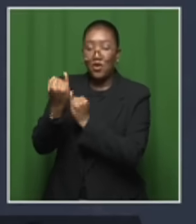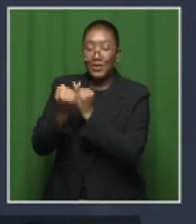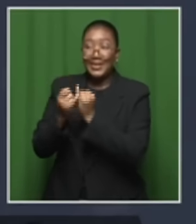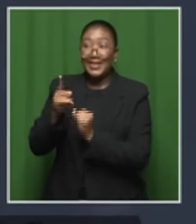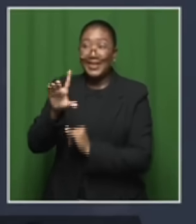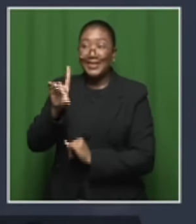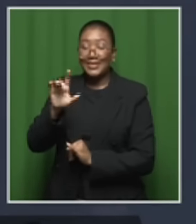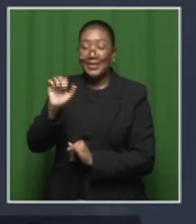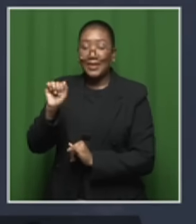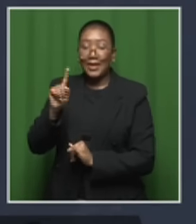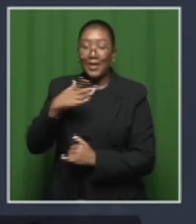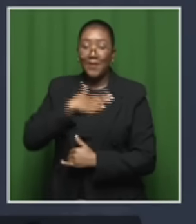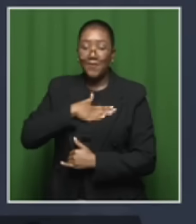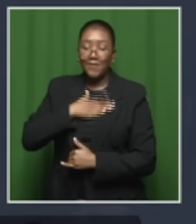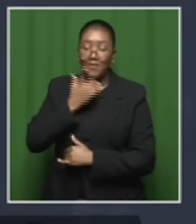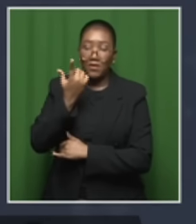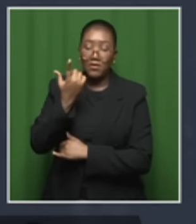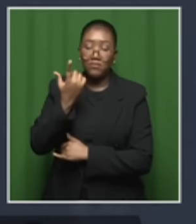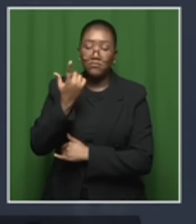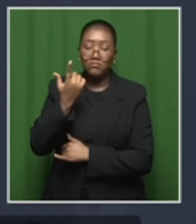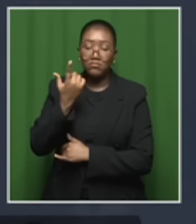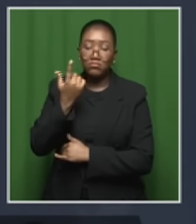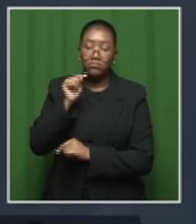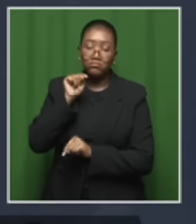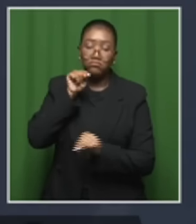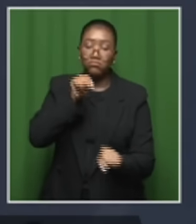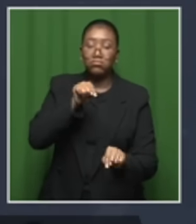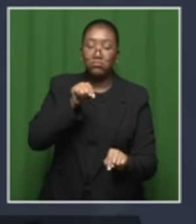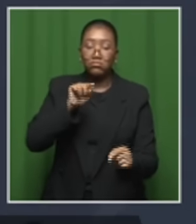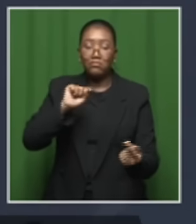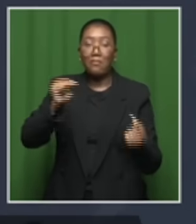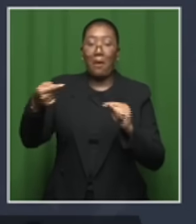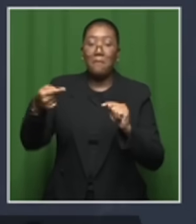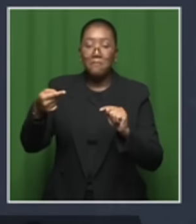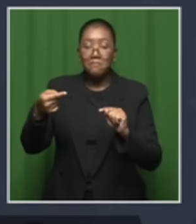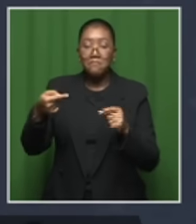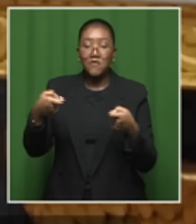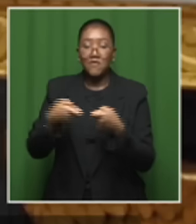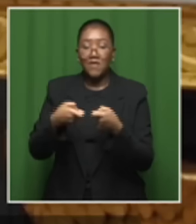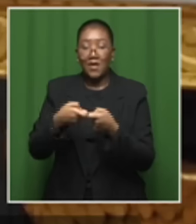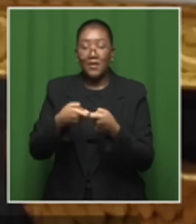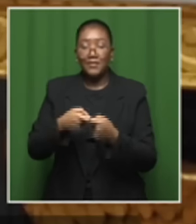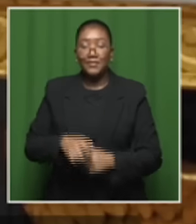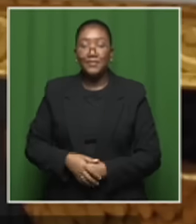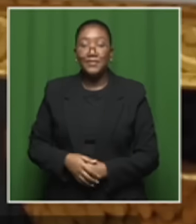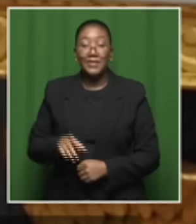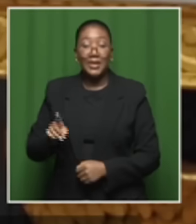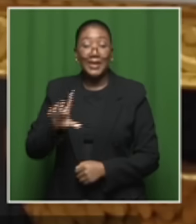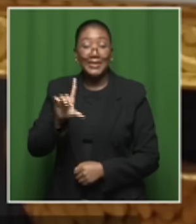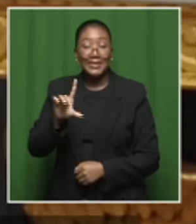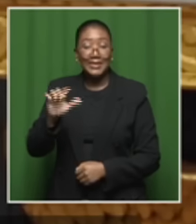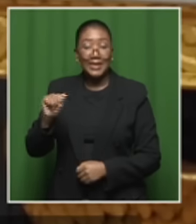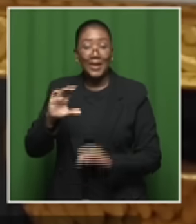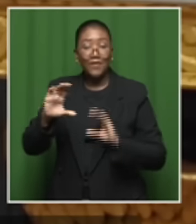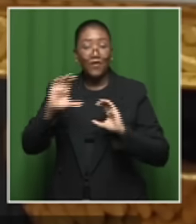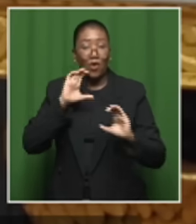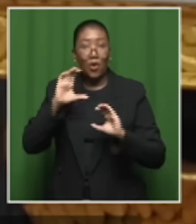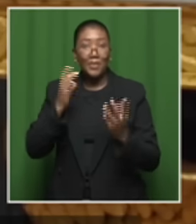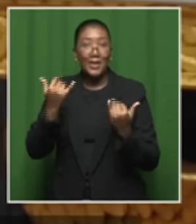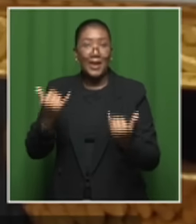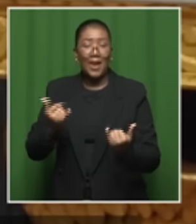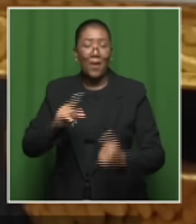escalated. But the issue here is the timing for the DA to communicate this. We all know